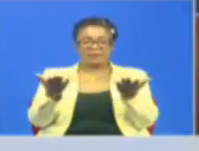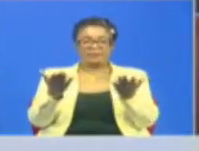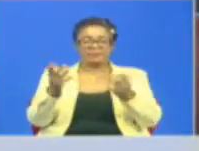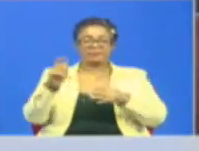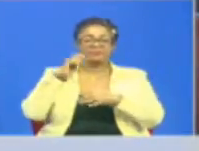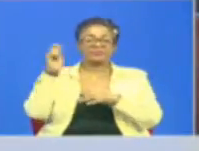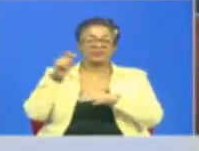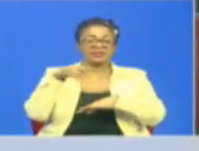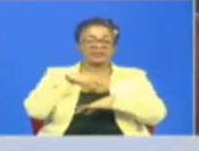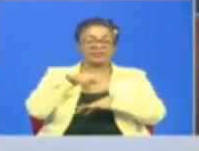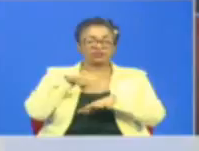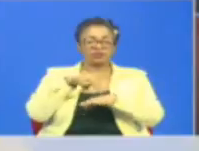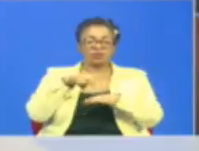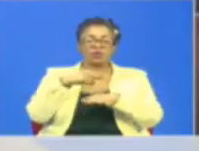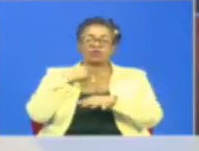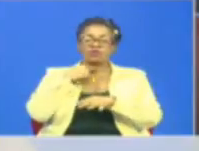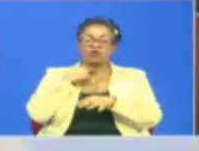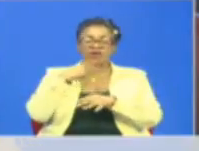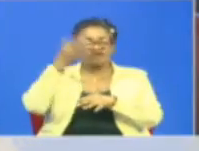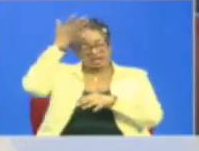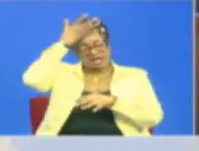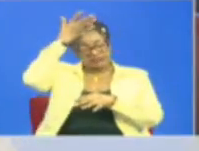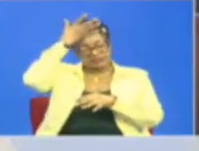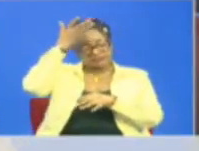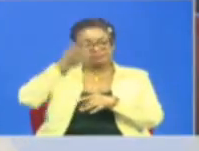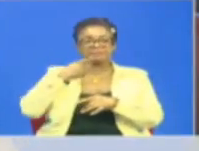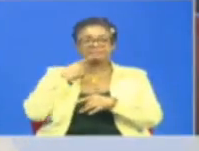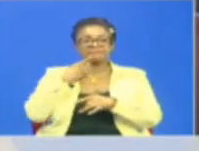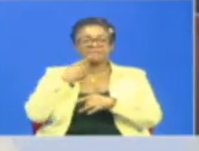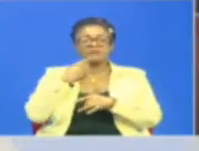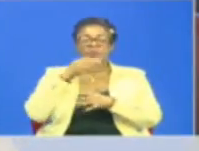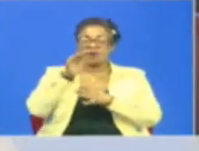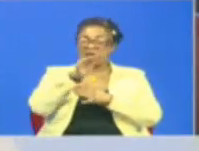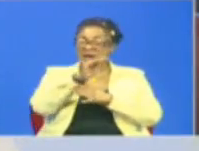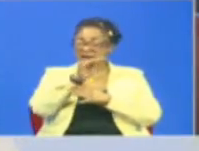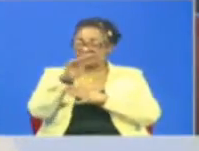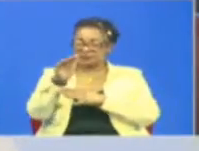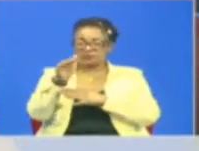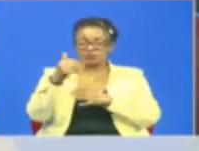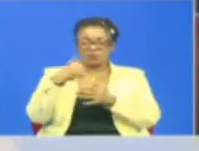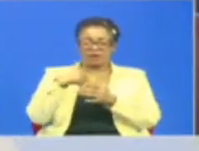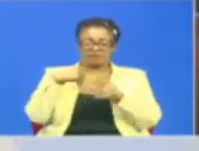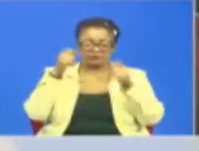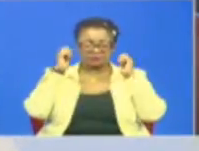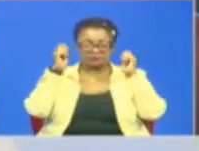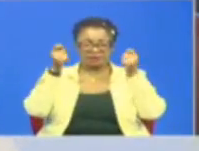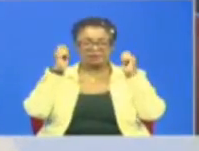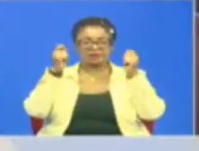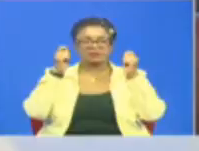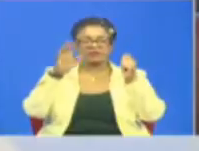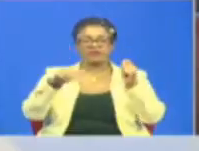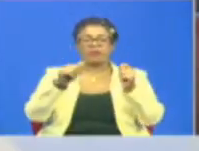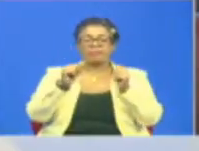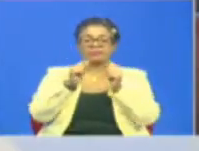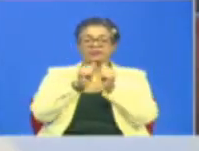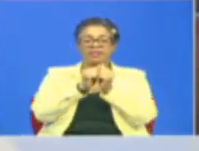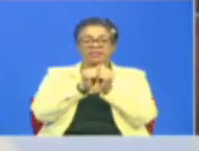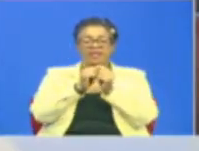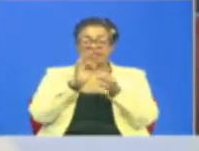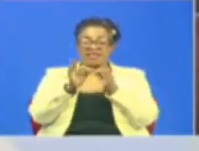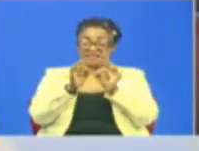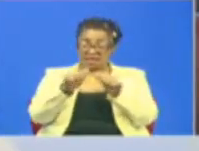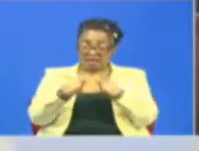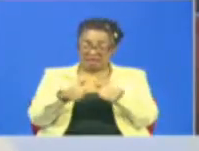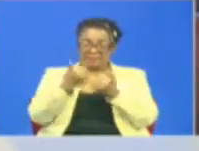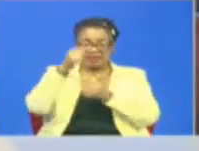of Nurses now says it will rally its members to a nationwide strike effective August 10th if the government